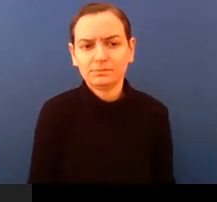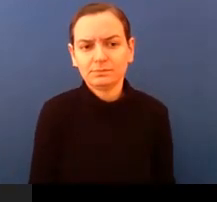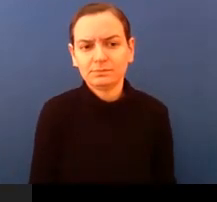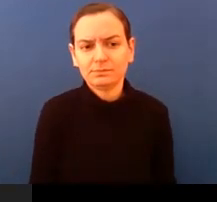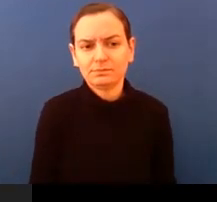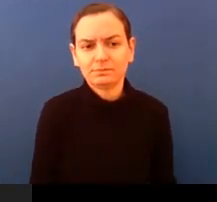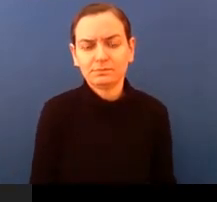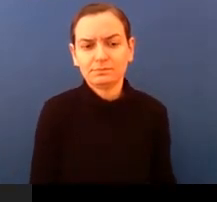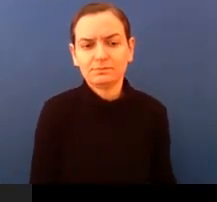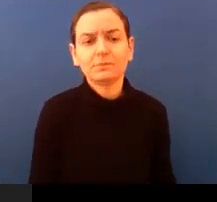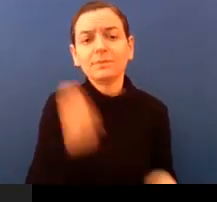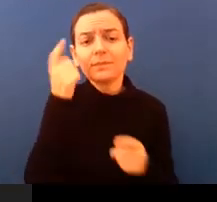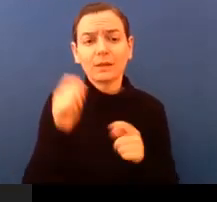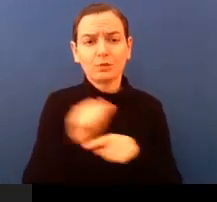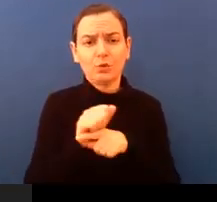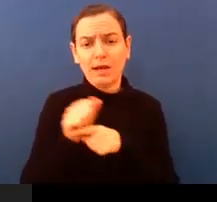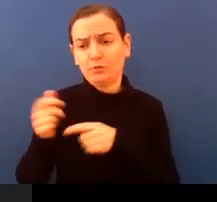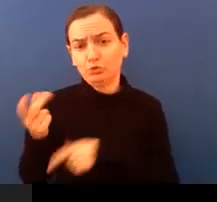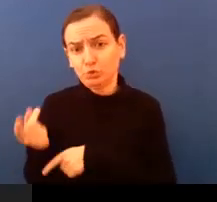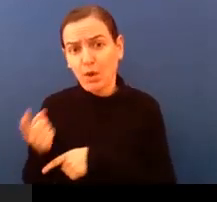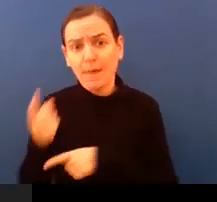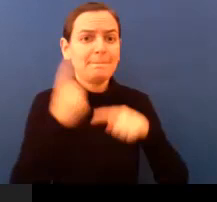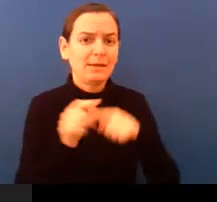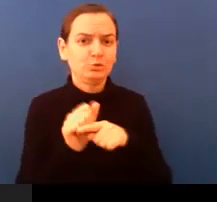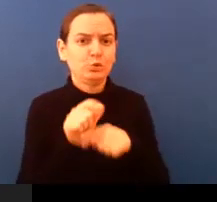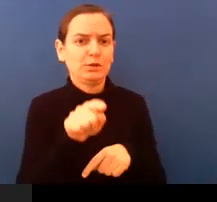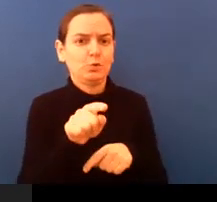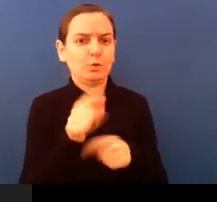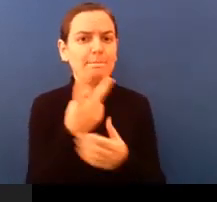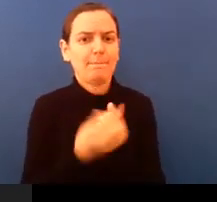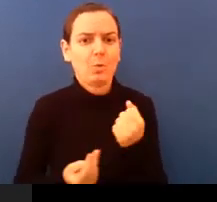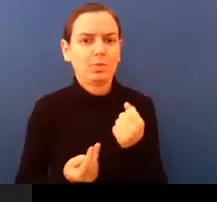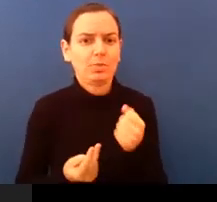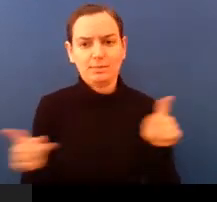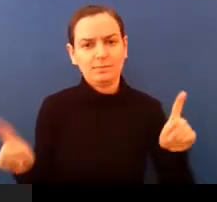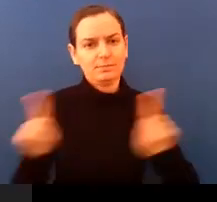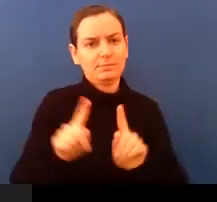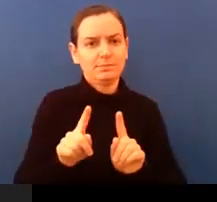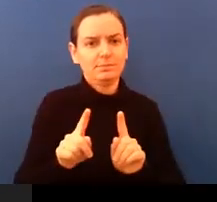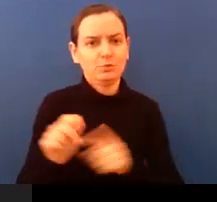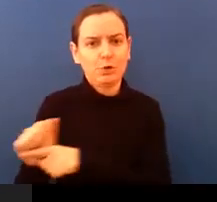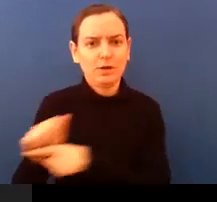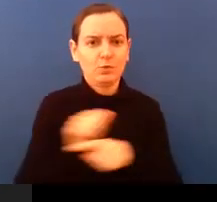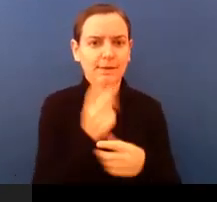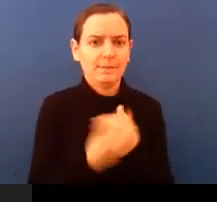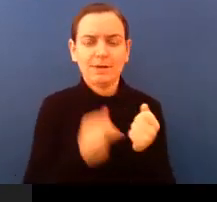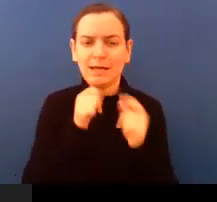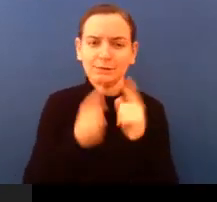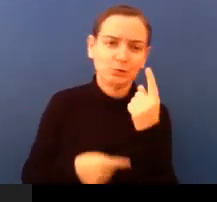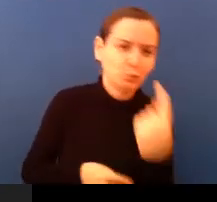when choosing a school is having an answer when you get this question is, why do I want a guide dog?